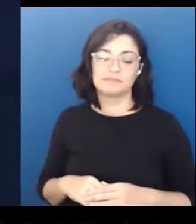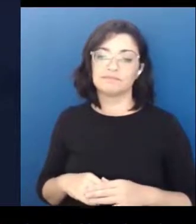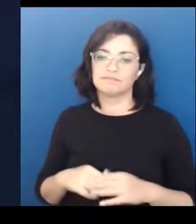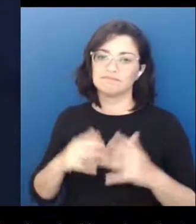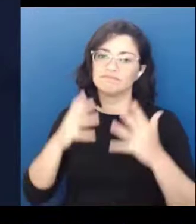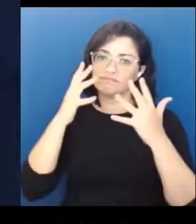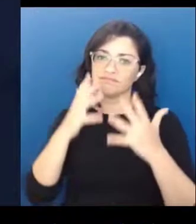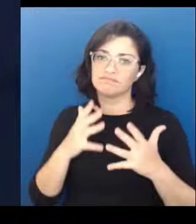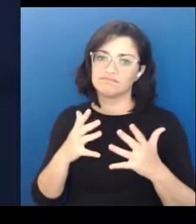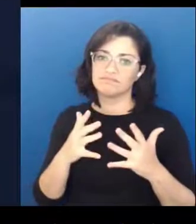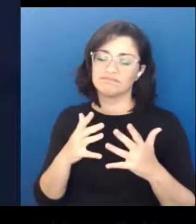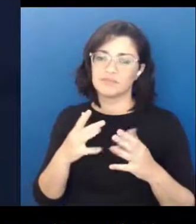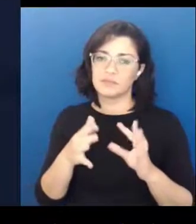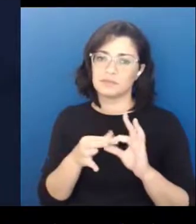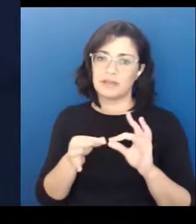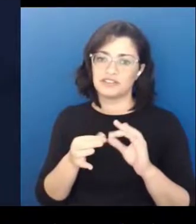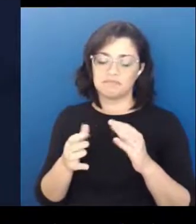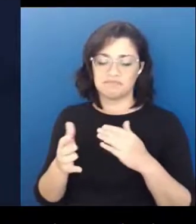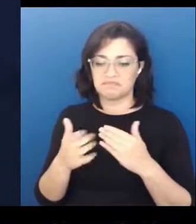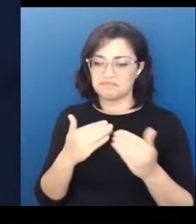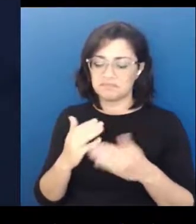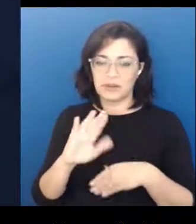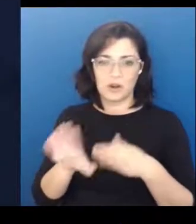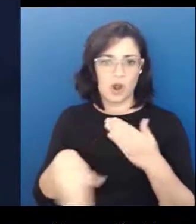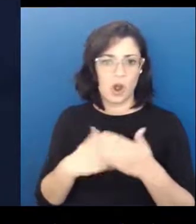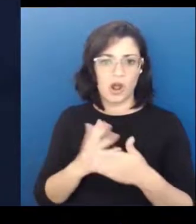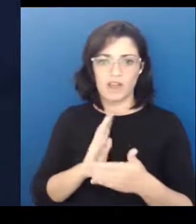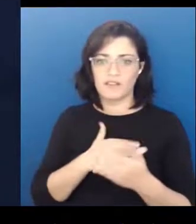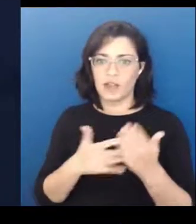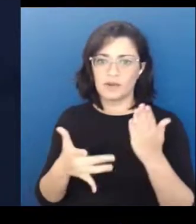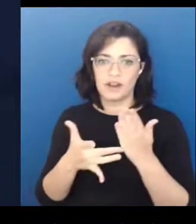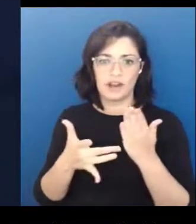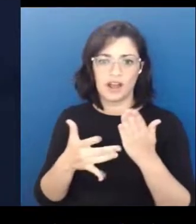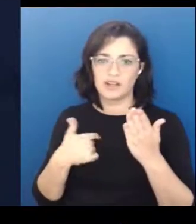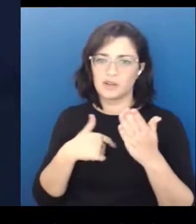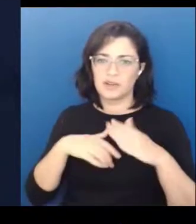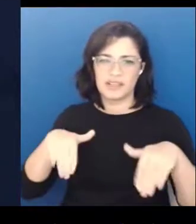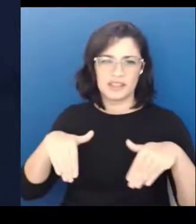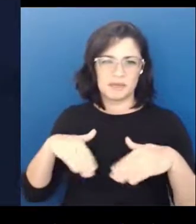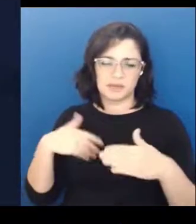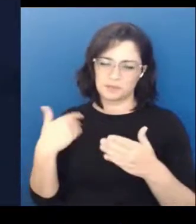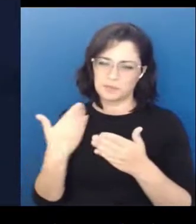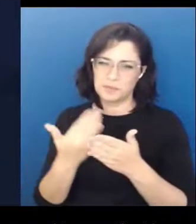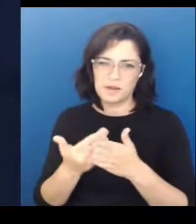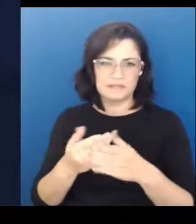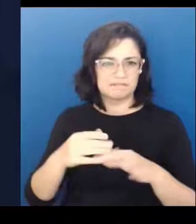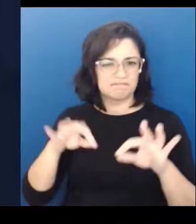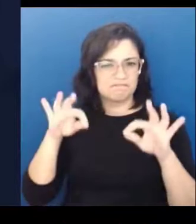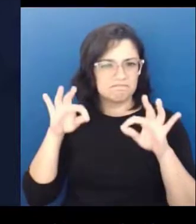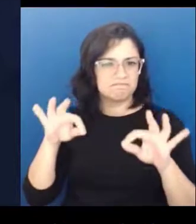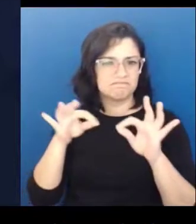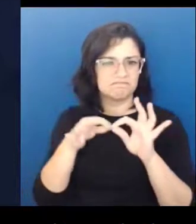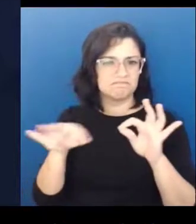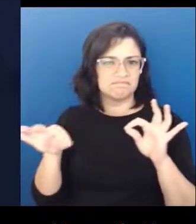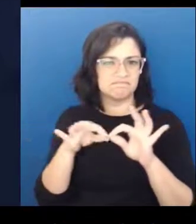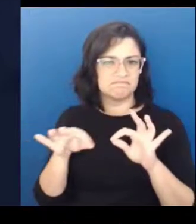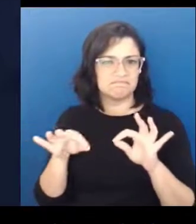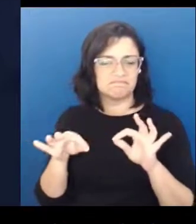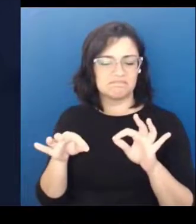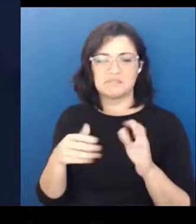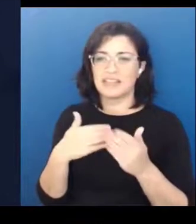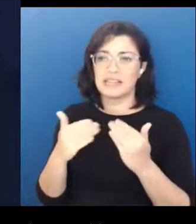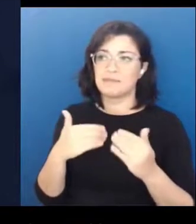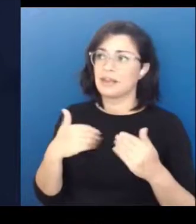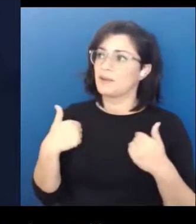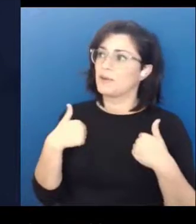our technology, we are not there yet. In spite of the Americans with Disabilities Act being 32 years old,